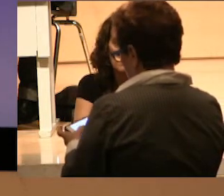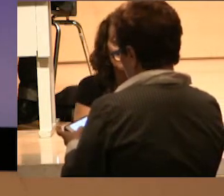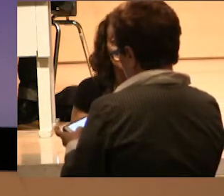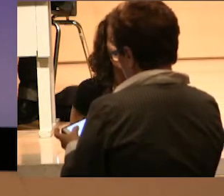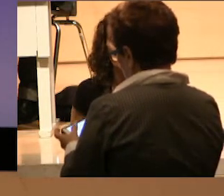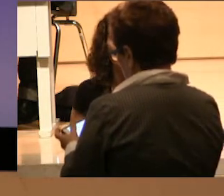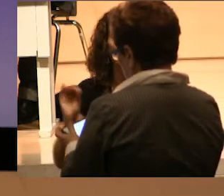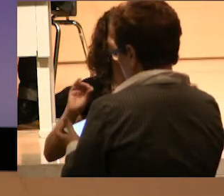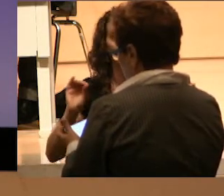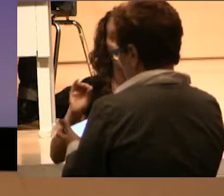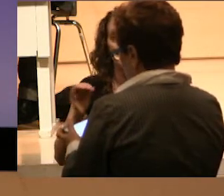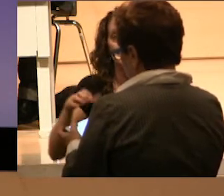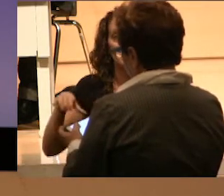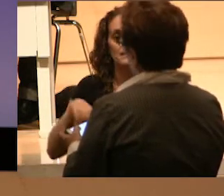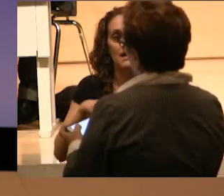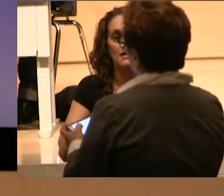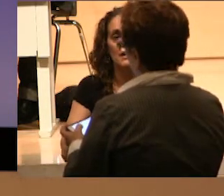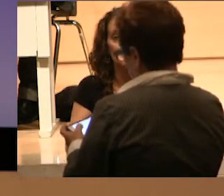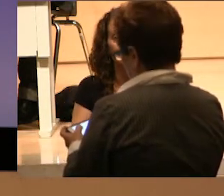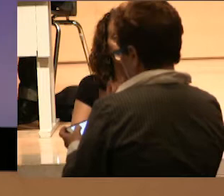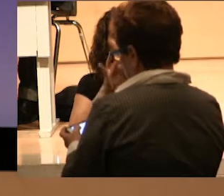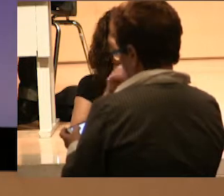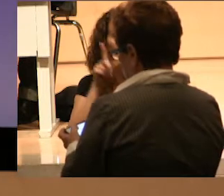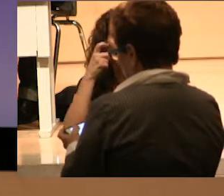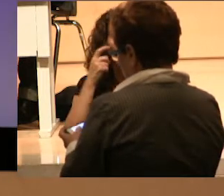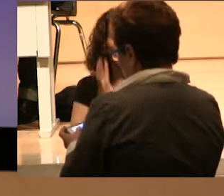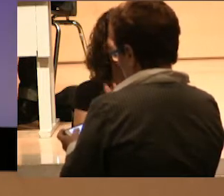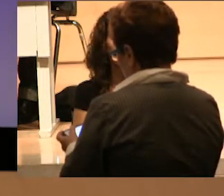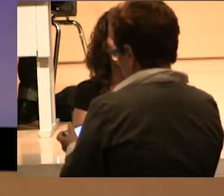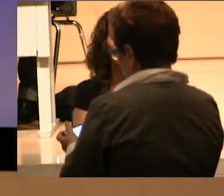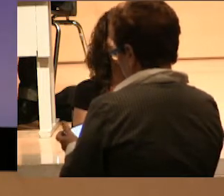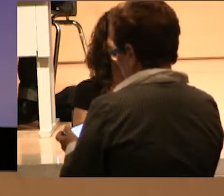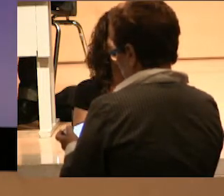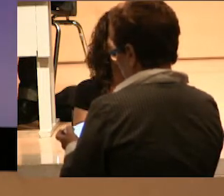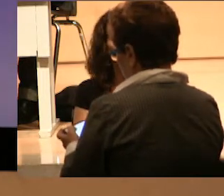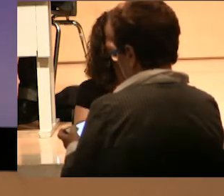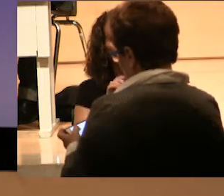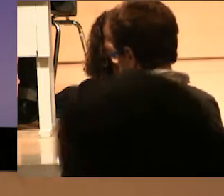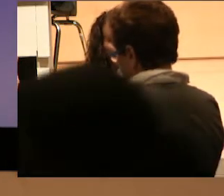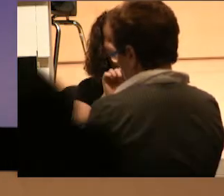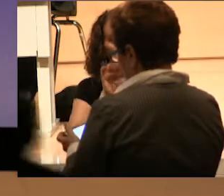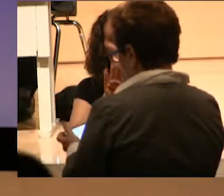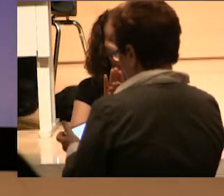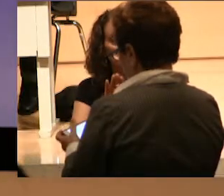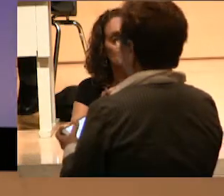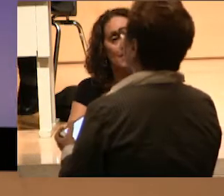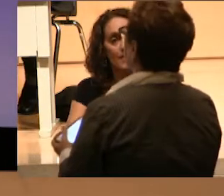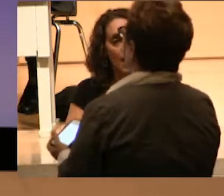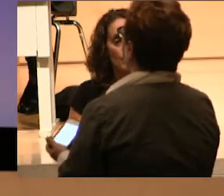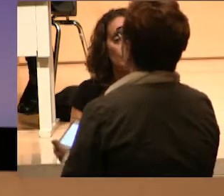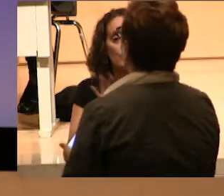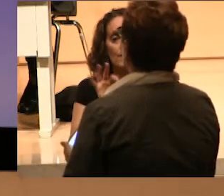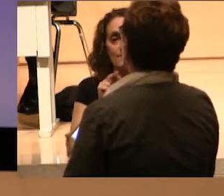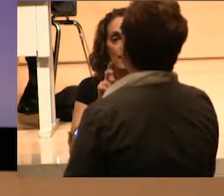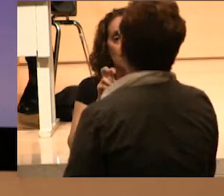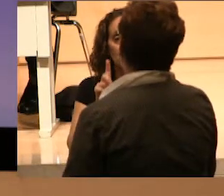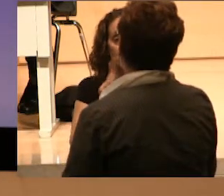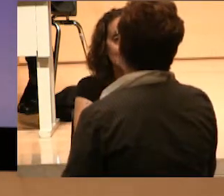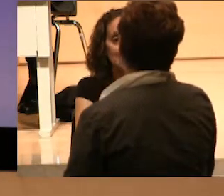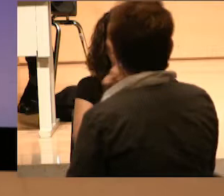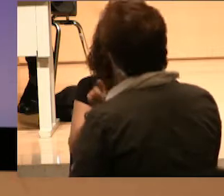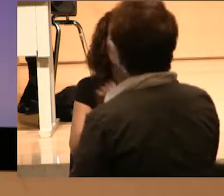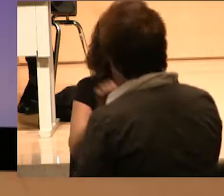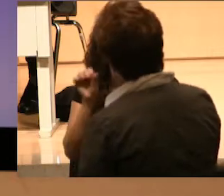been done in the special session that the governor requested to address the underfunded DD system.